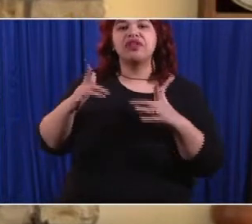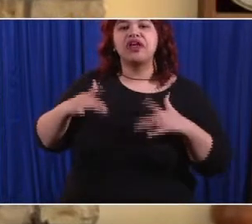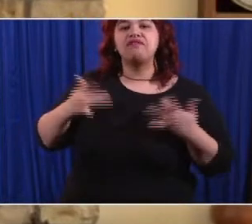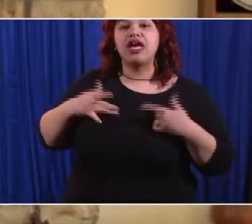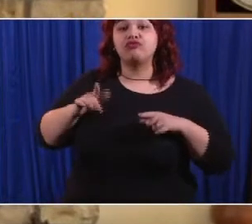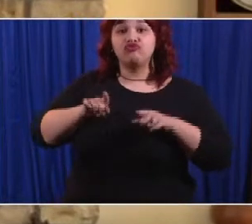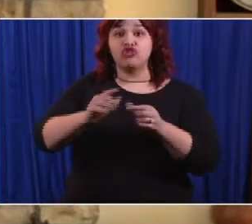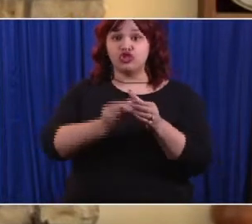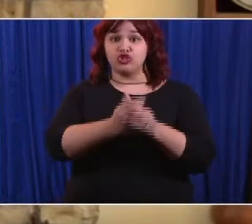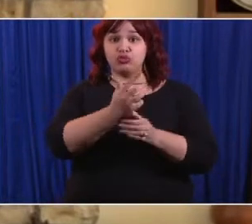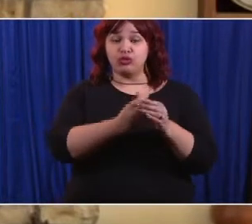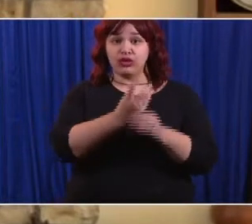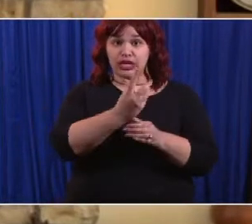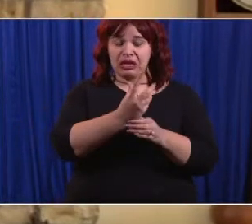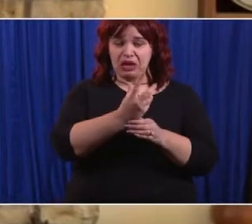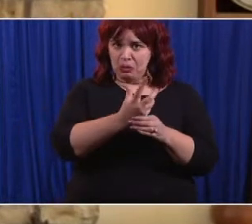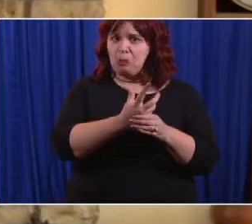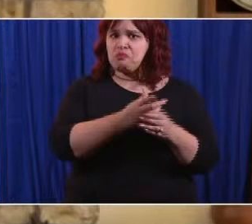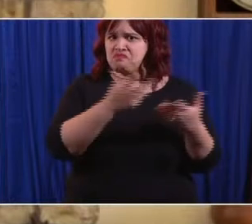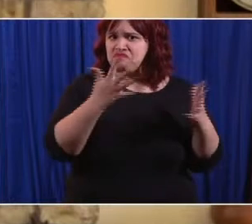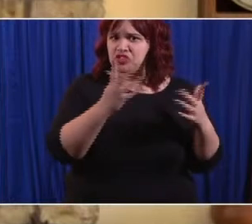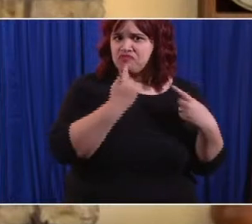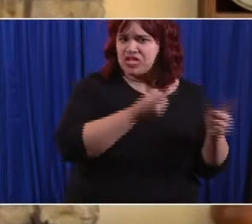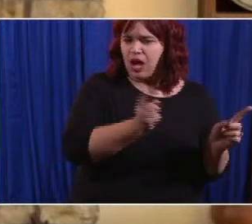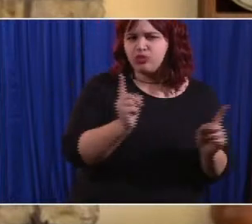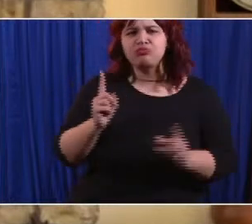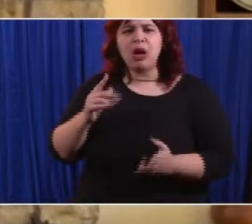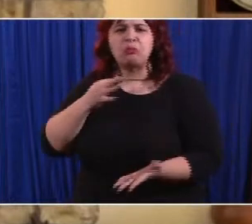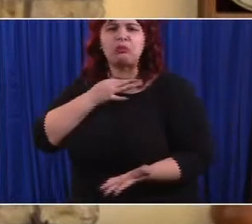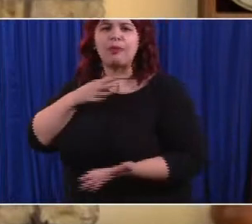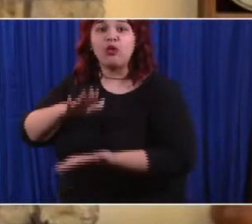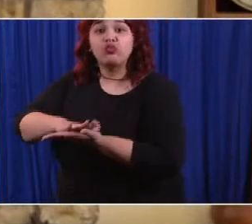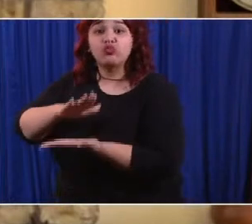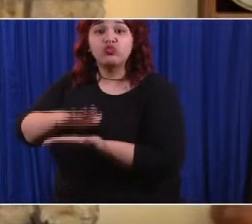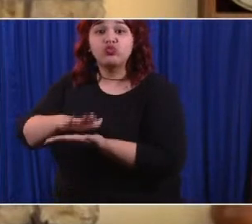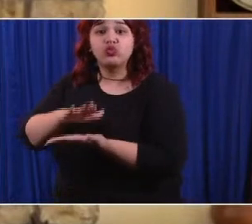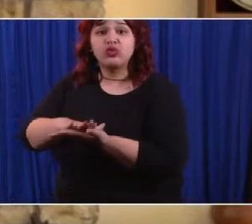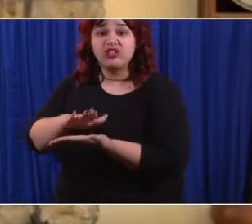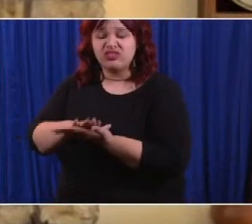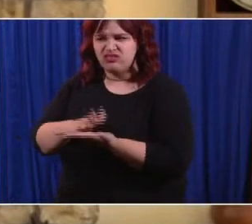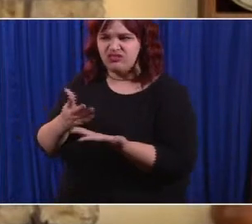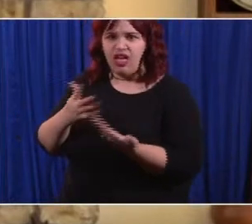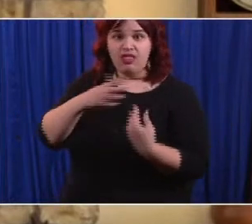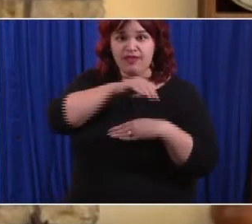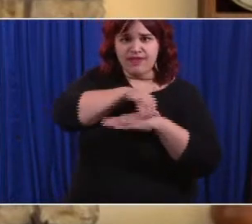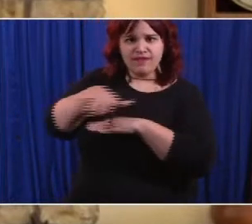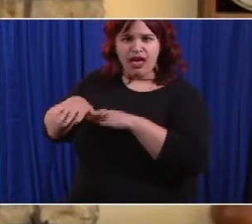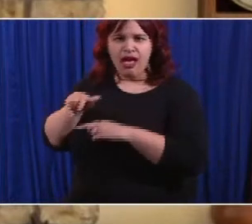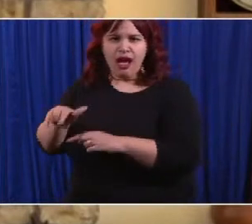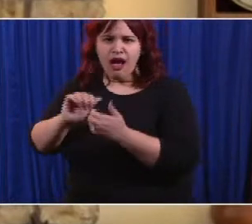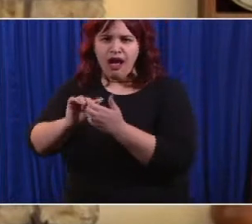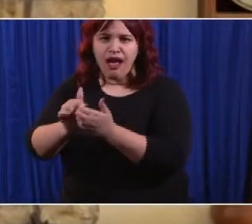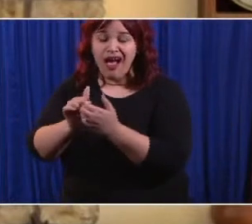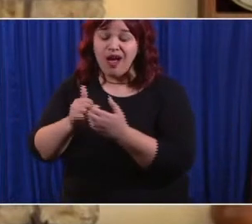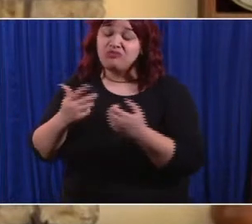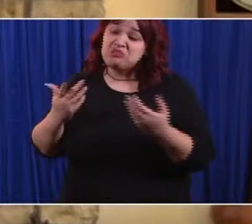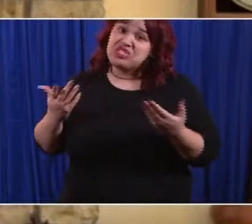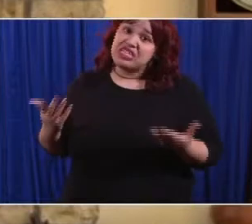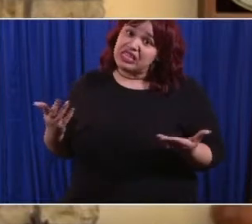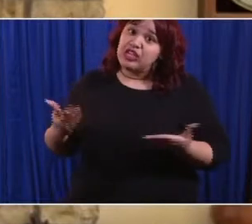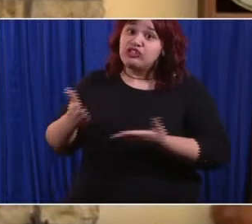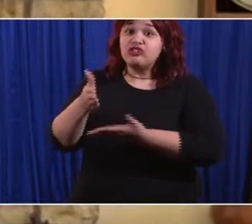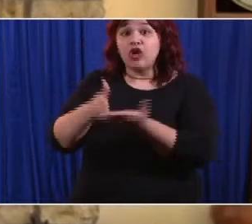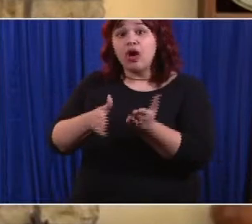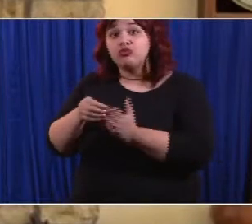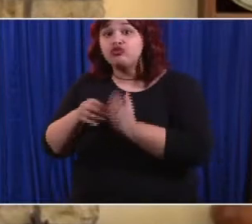has any more thought been given to students who chose to participate in arts rather than sports, who may still have time to prepare a spring performance?